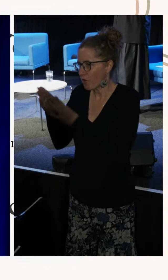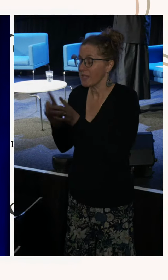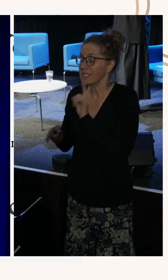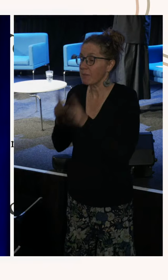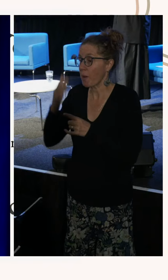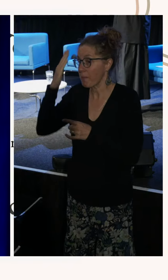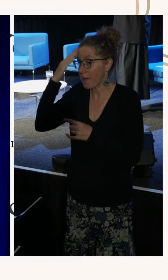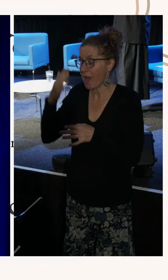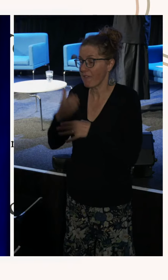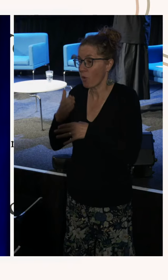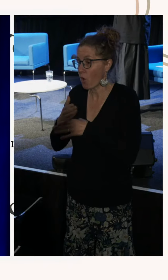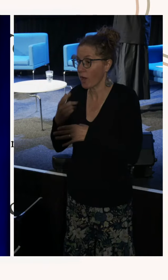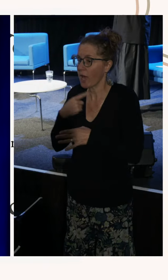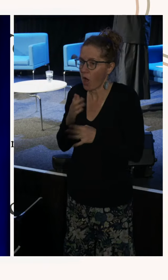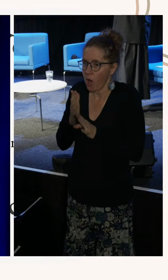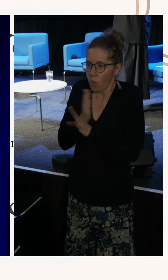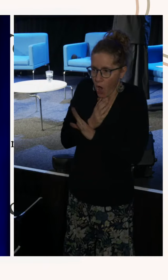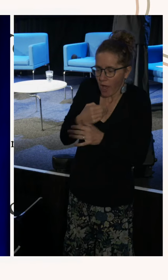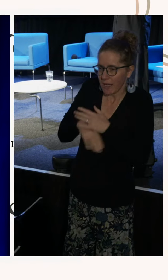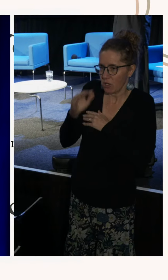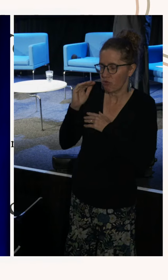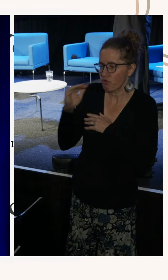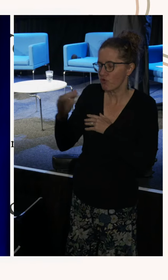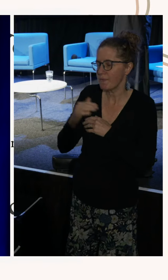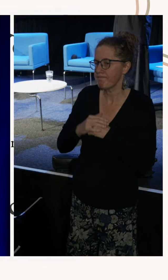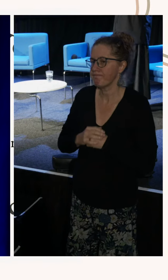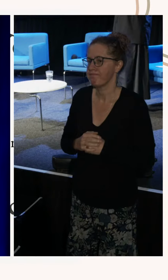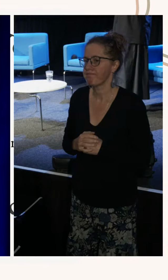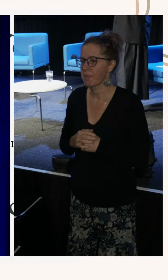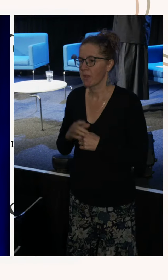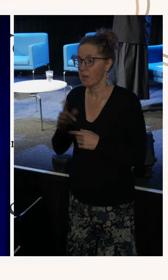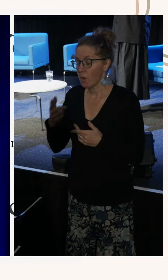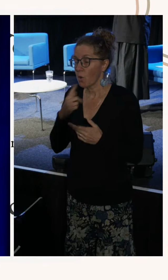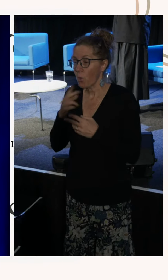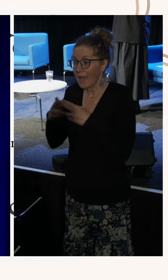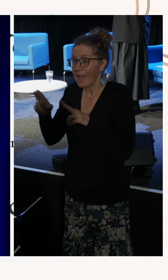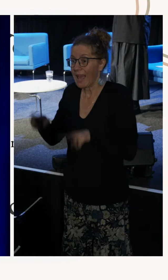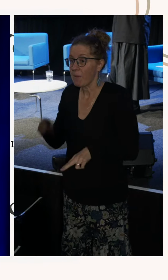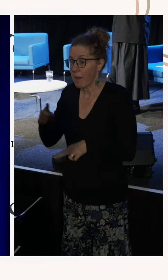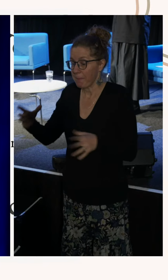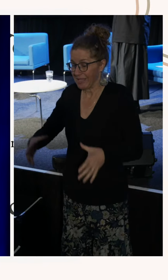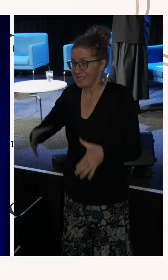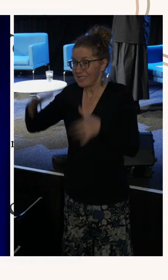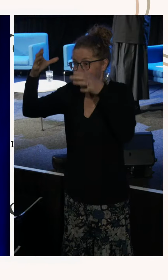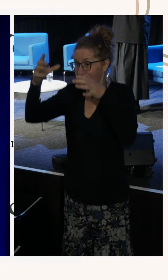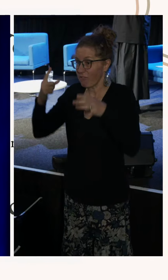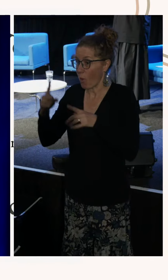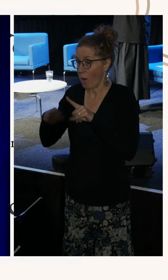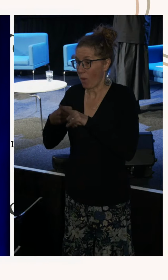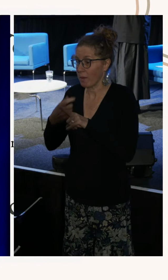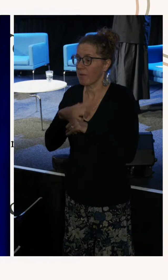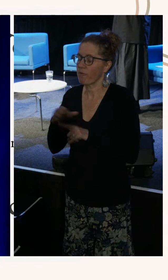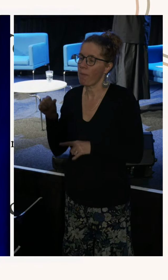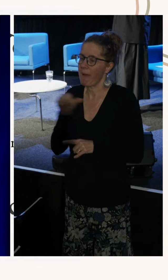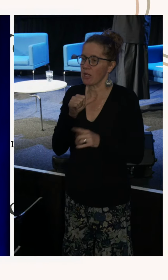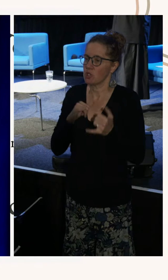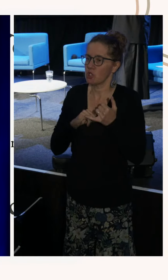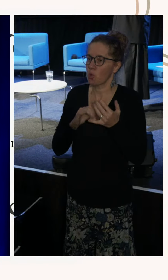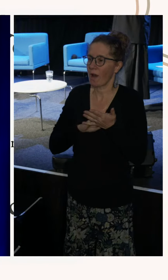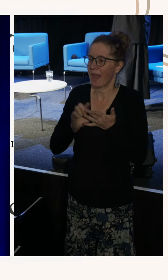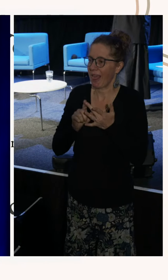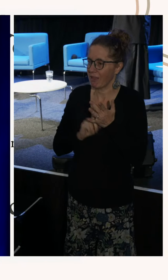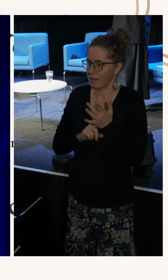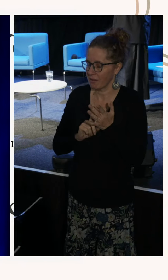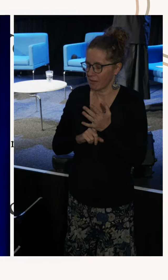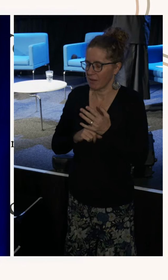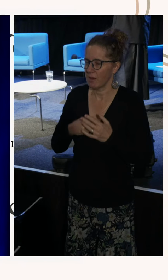pub and I would have to hide in a room. We even camped at a big dry water tank for a week before we went back to Swan Hill. Mum got a job picking